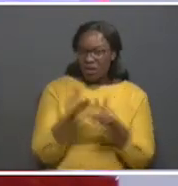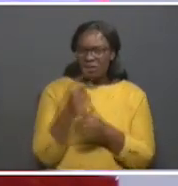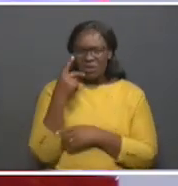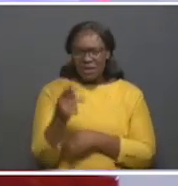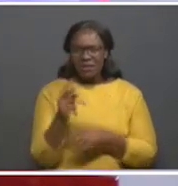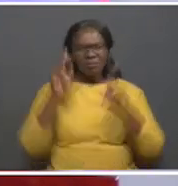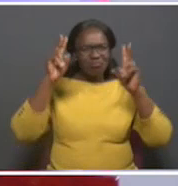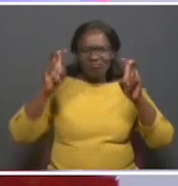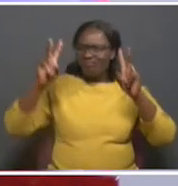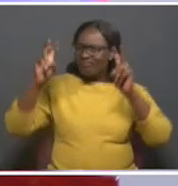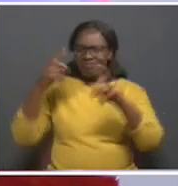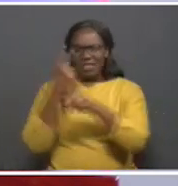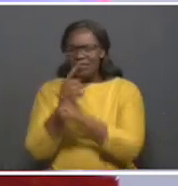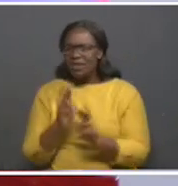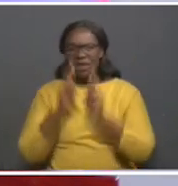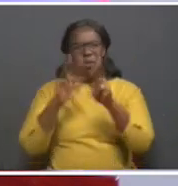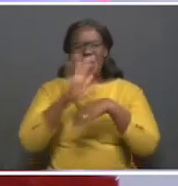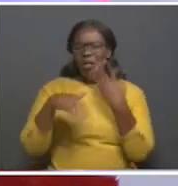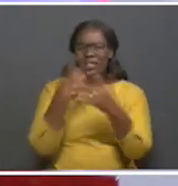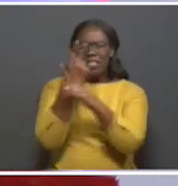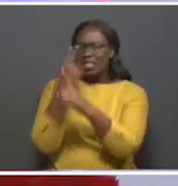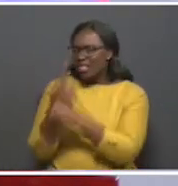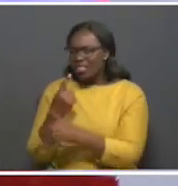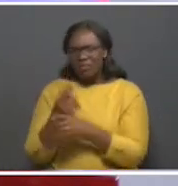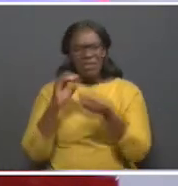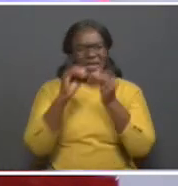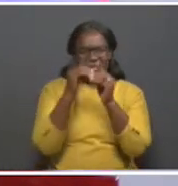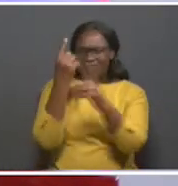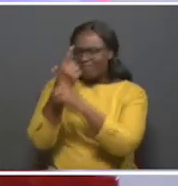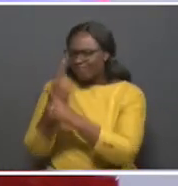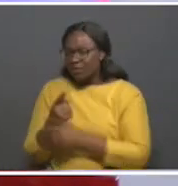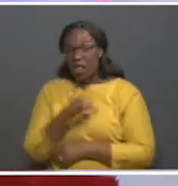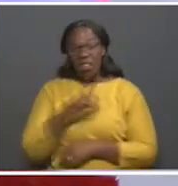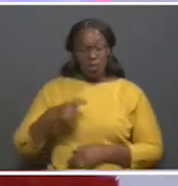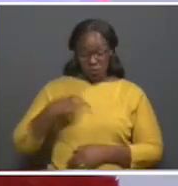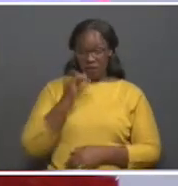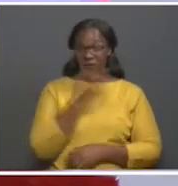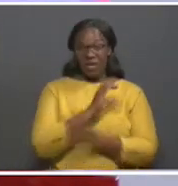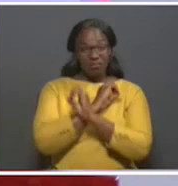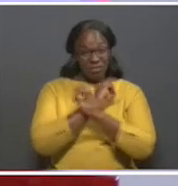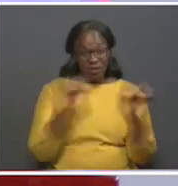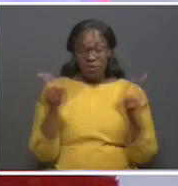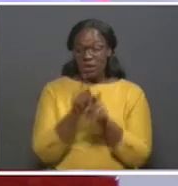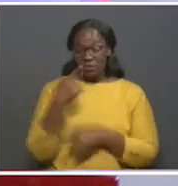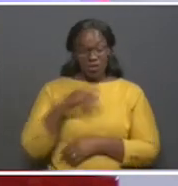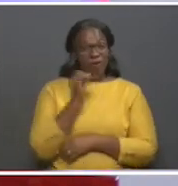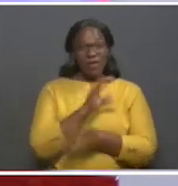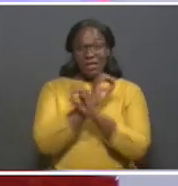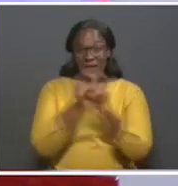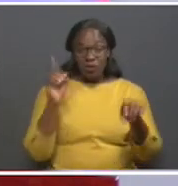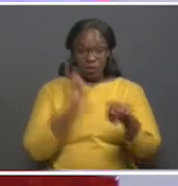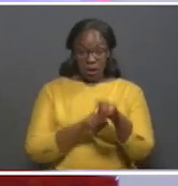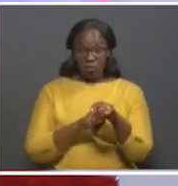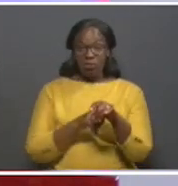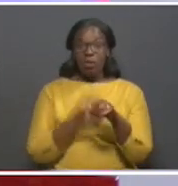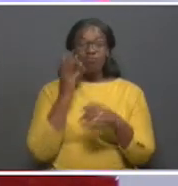after headline reporting all manner of statistics, Lord, we will not fear. We will not fear even when we go through